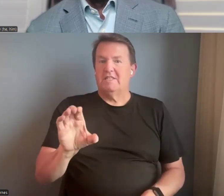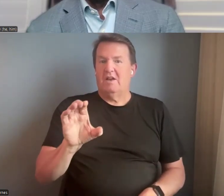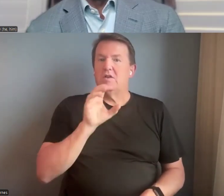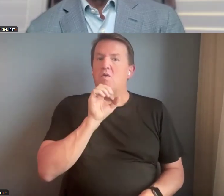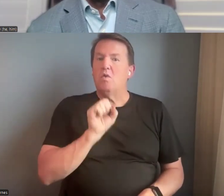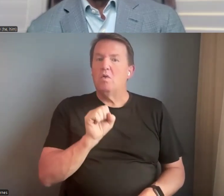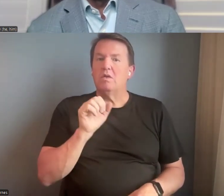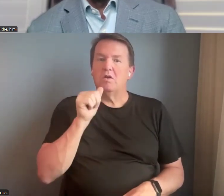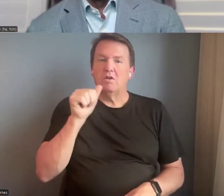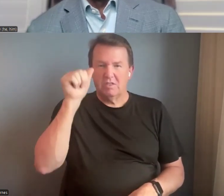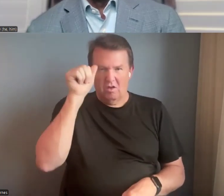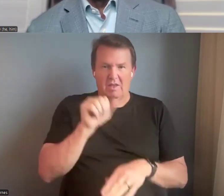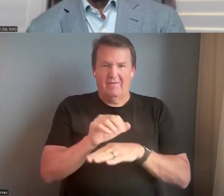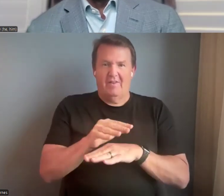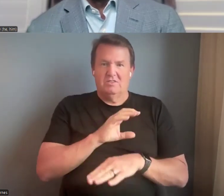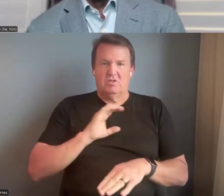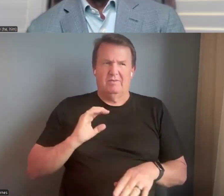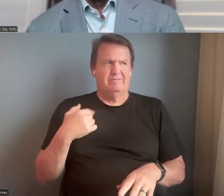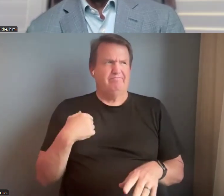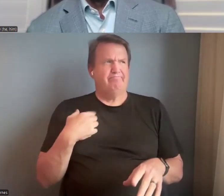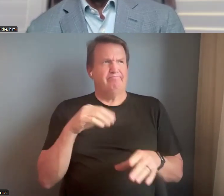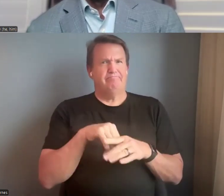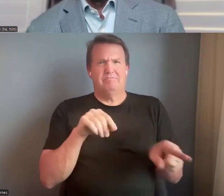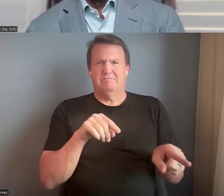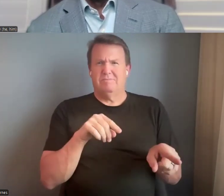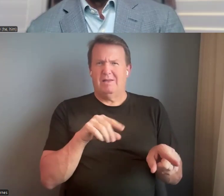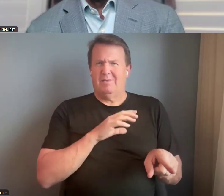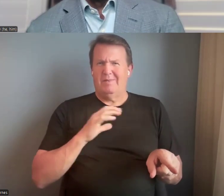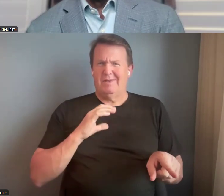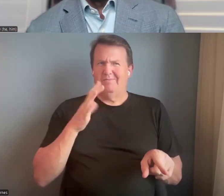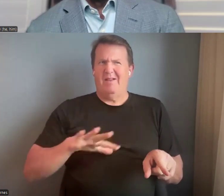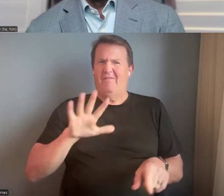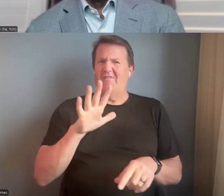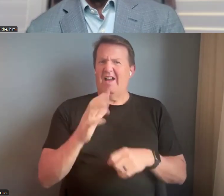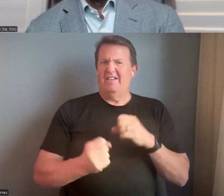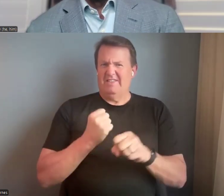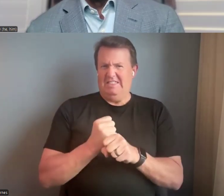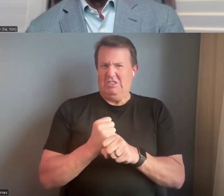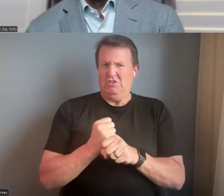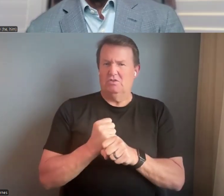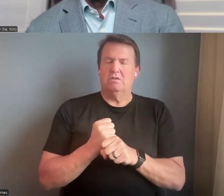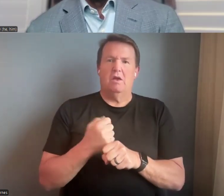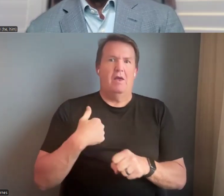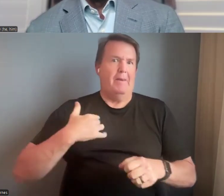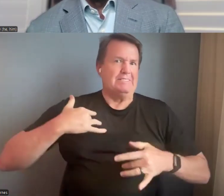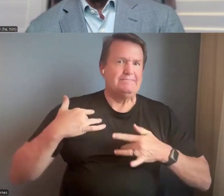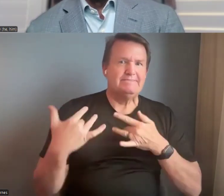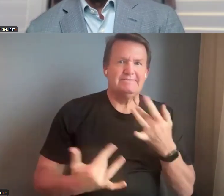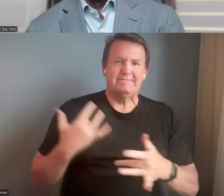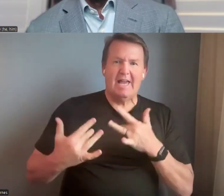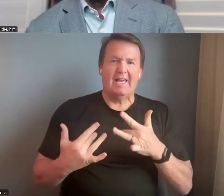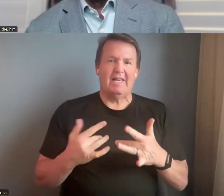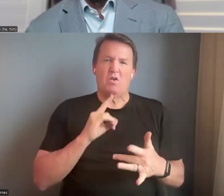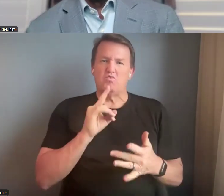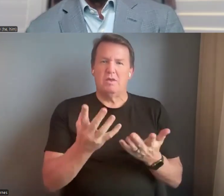Committee. I've been on that commission for about 5 years. So again, I'm just kind of very excited to really